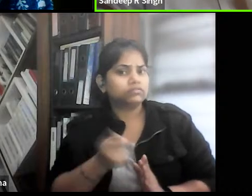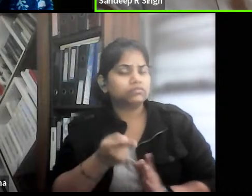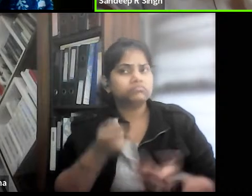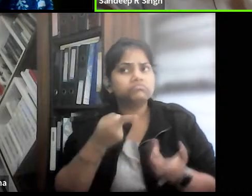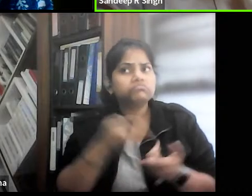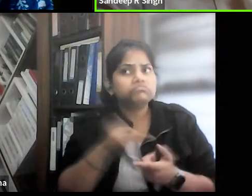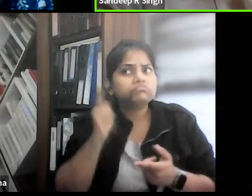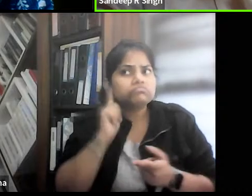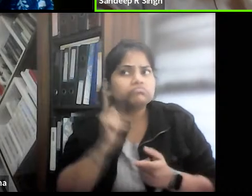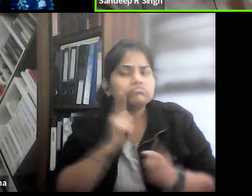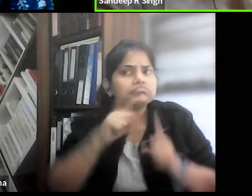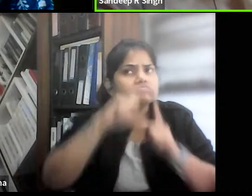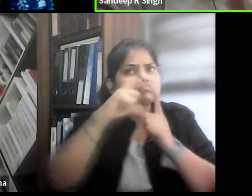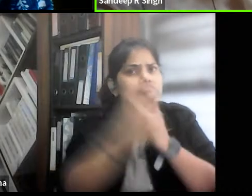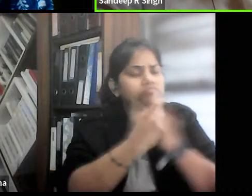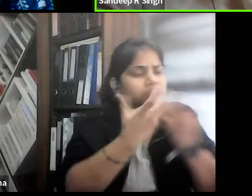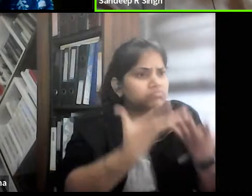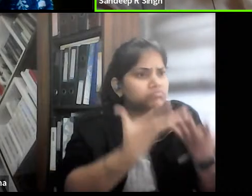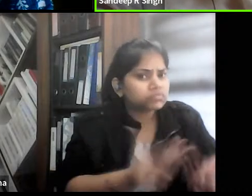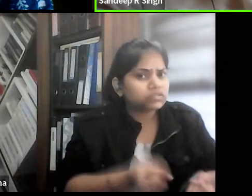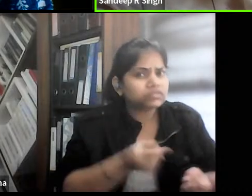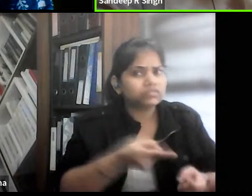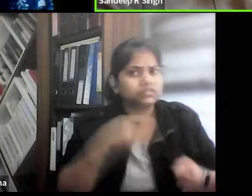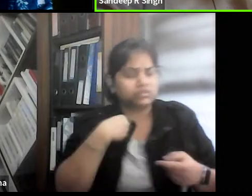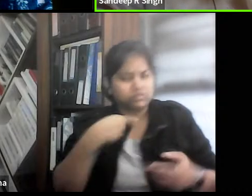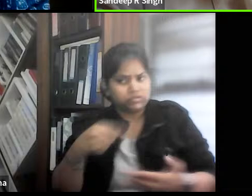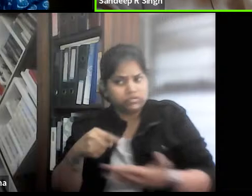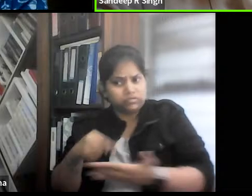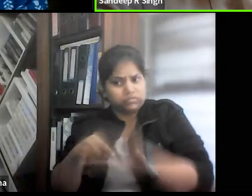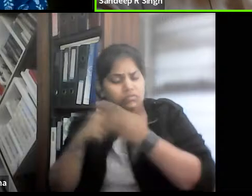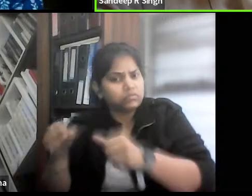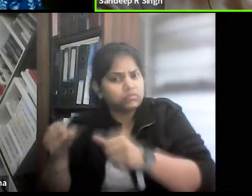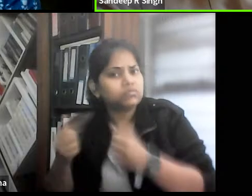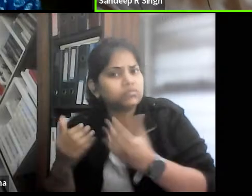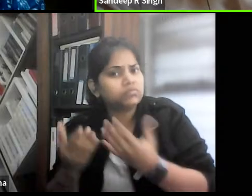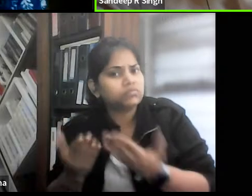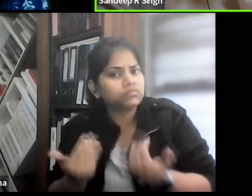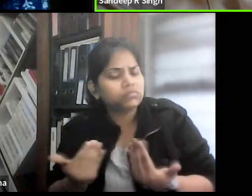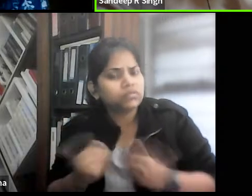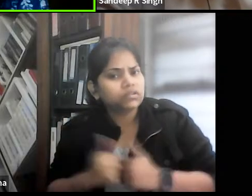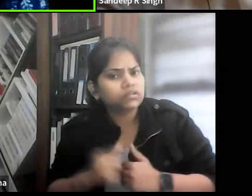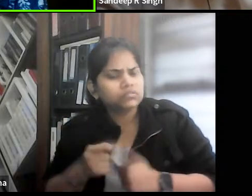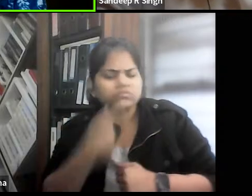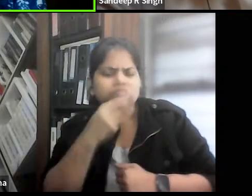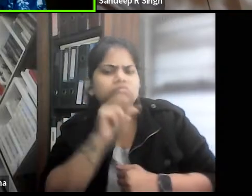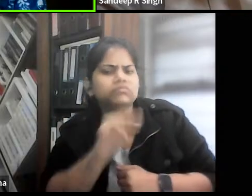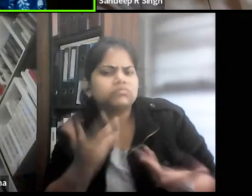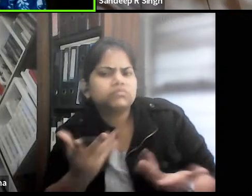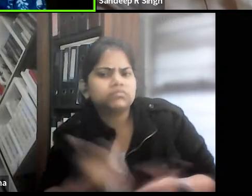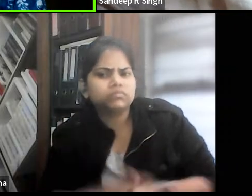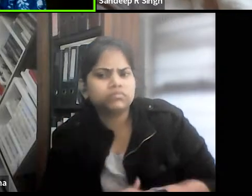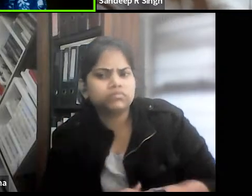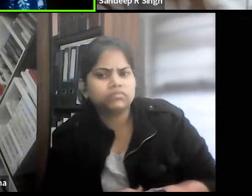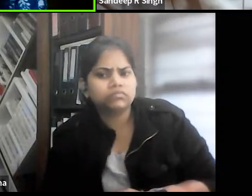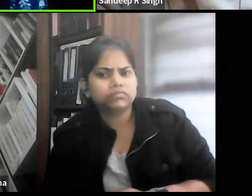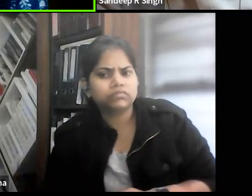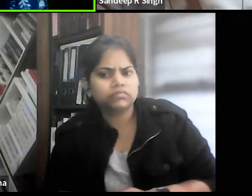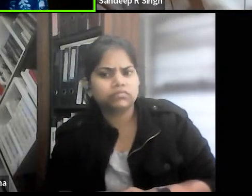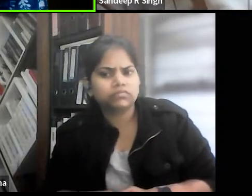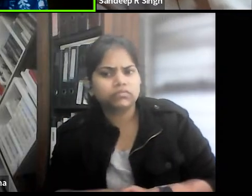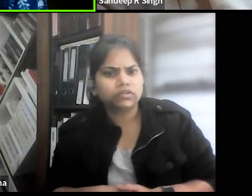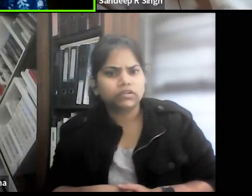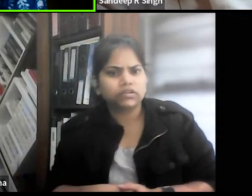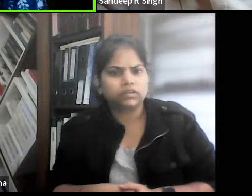finding difficult to kind of respond to? What would you say to that? Yes, I think again, I have